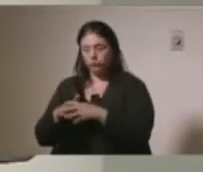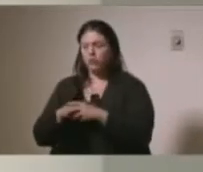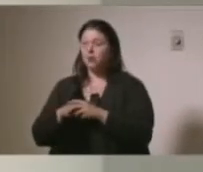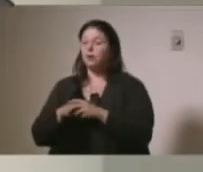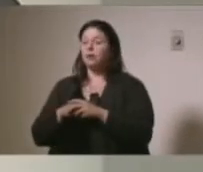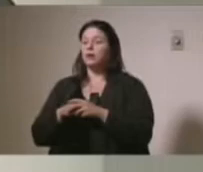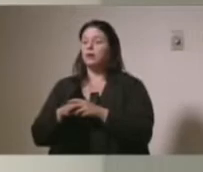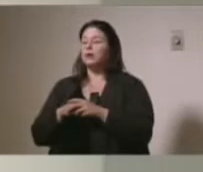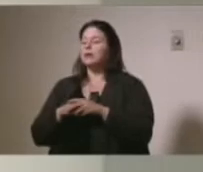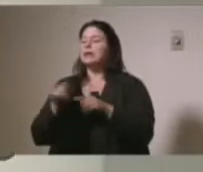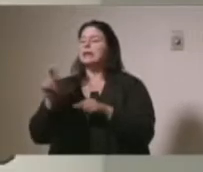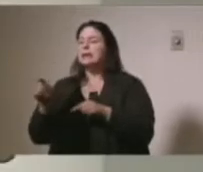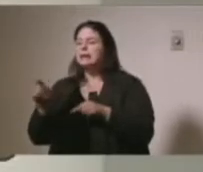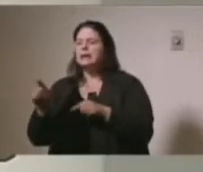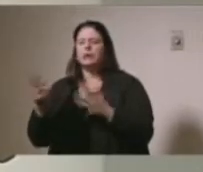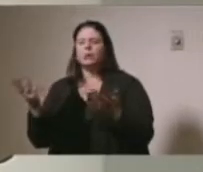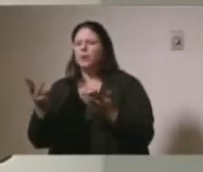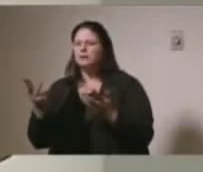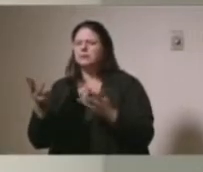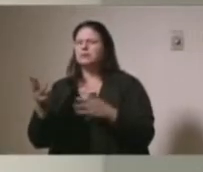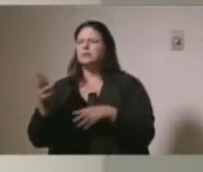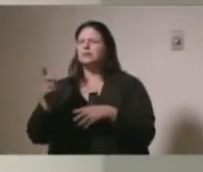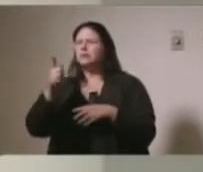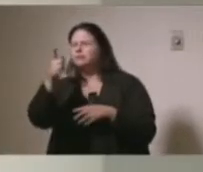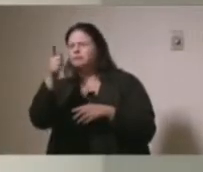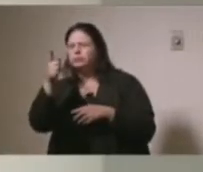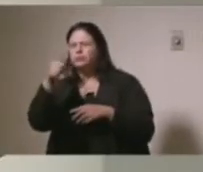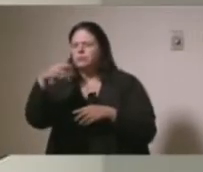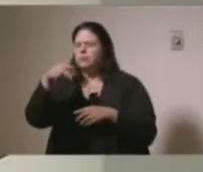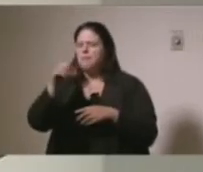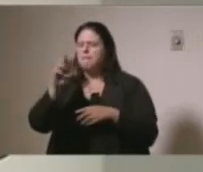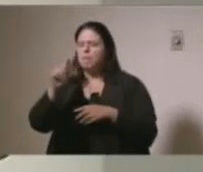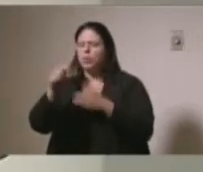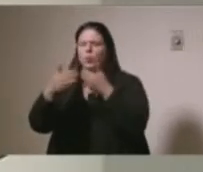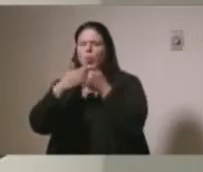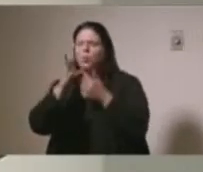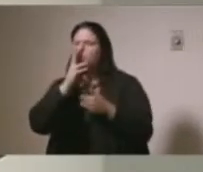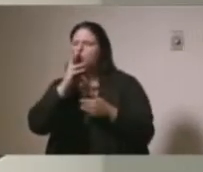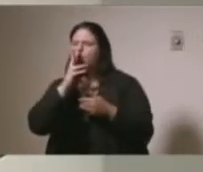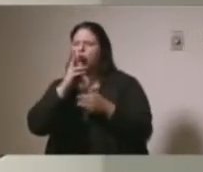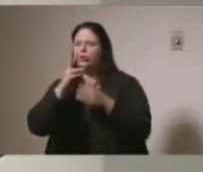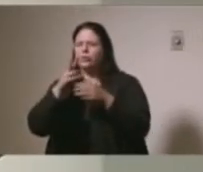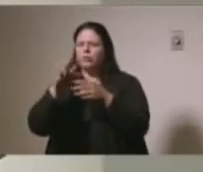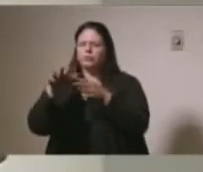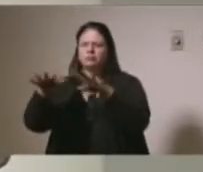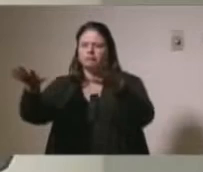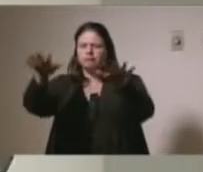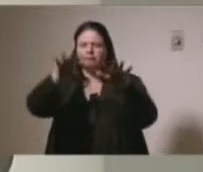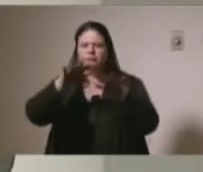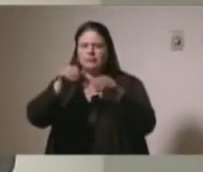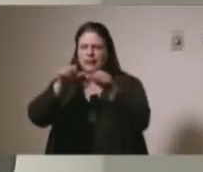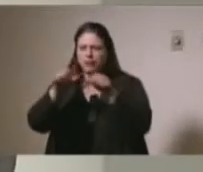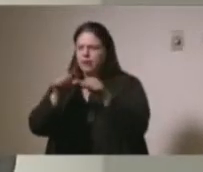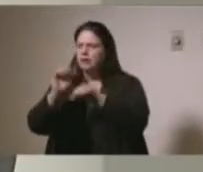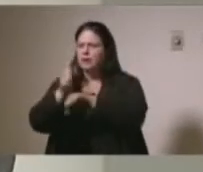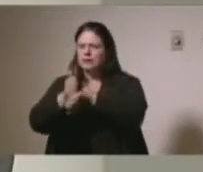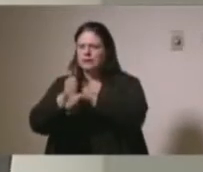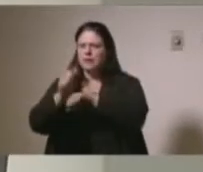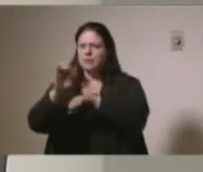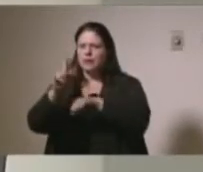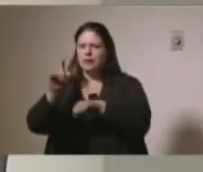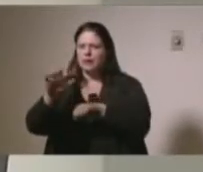to rural, poor areas in New Zealand and set up a community health clinic. Now, that is